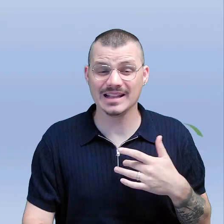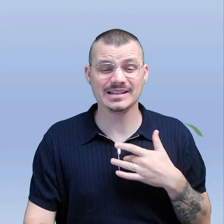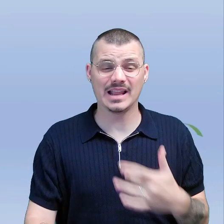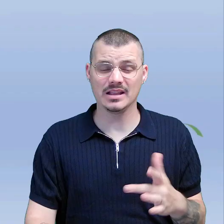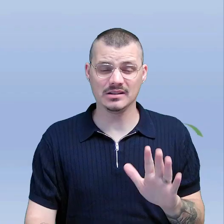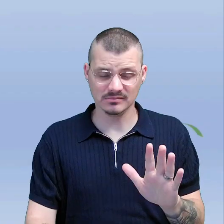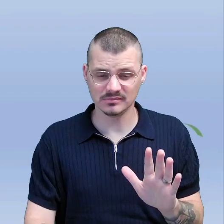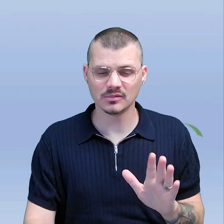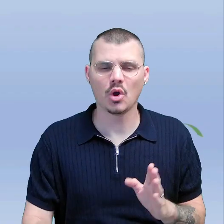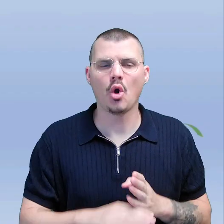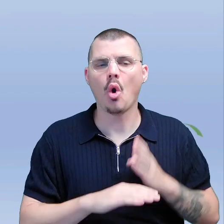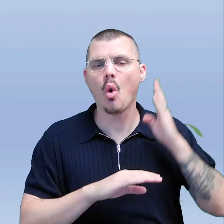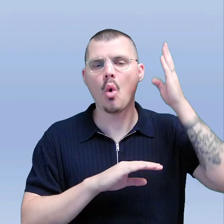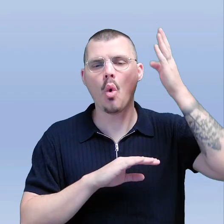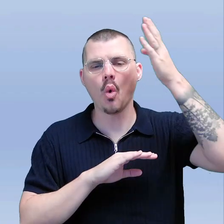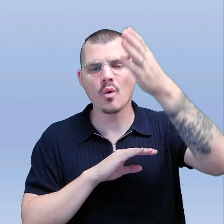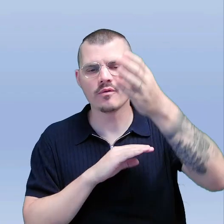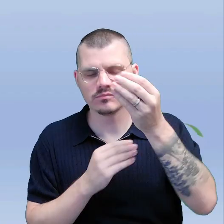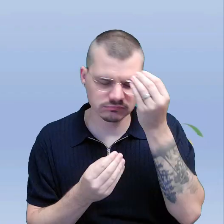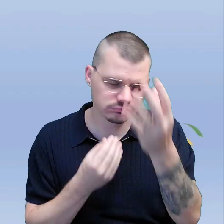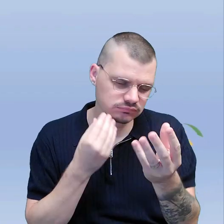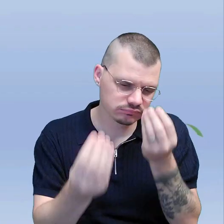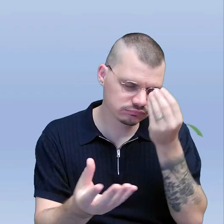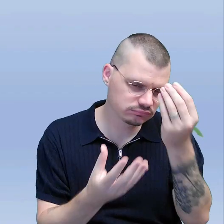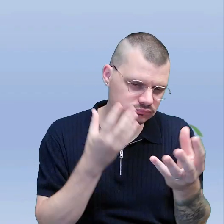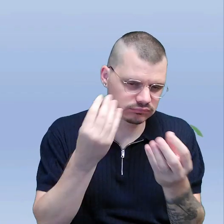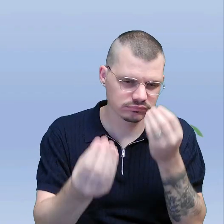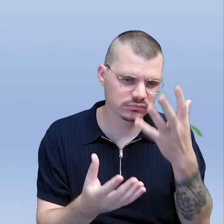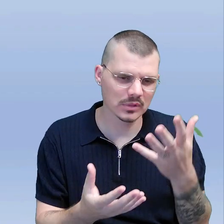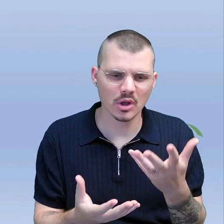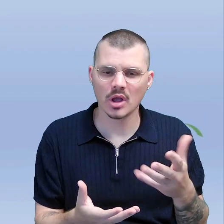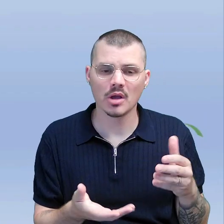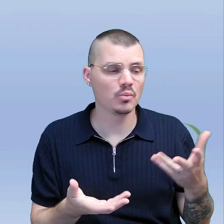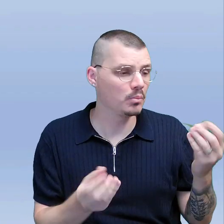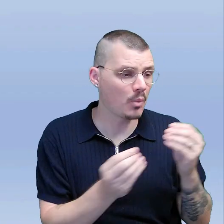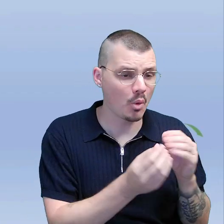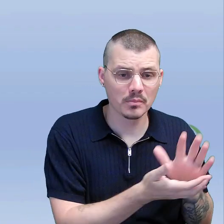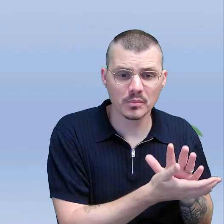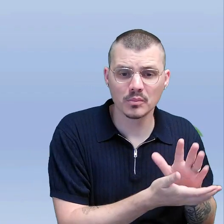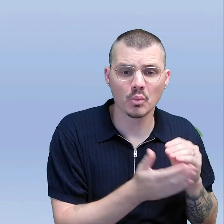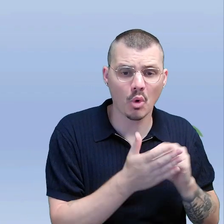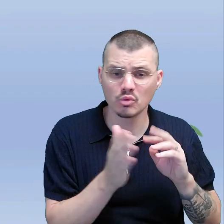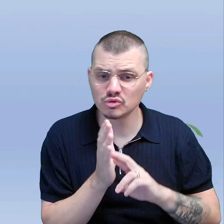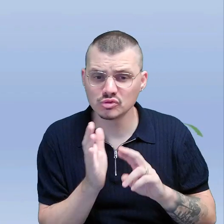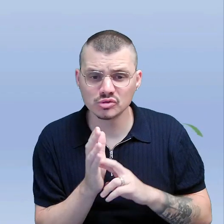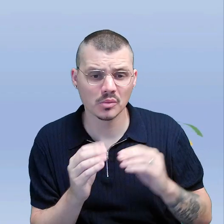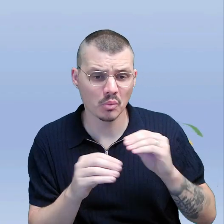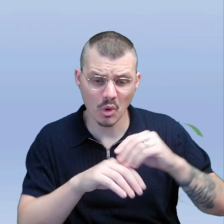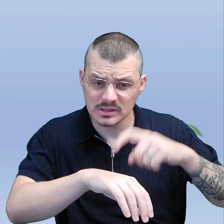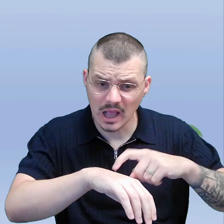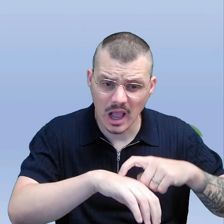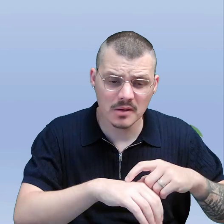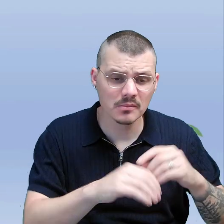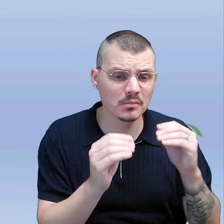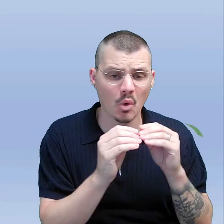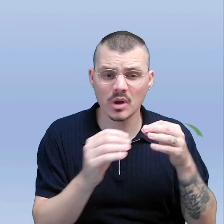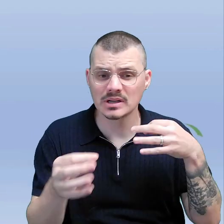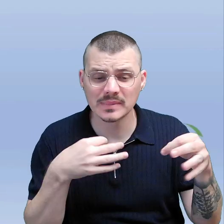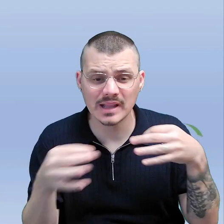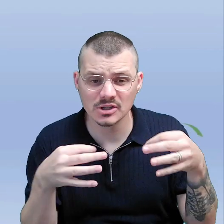I tend to overinform. I offer people extra literature, extra time,